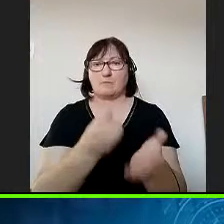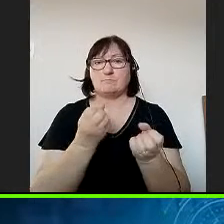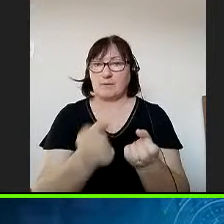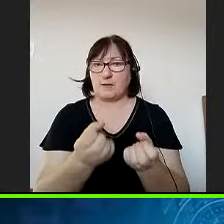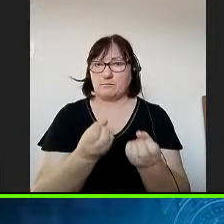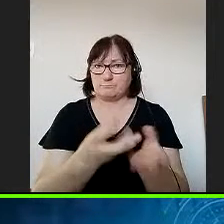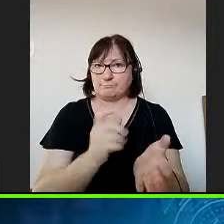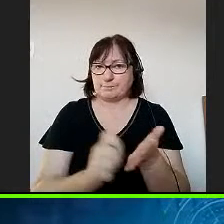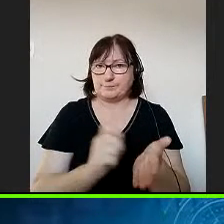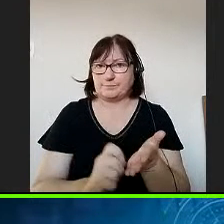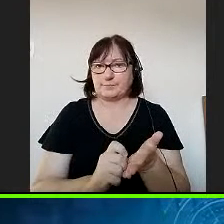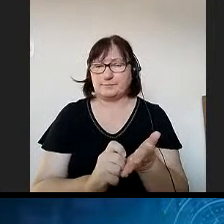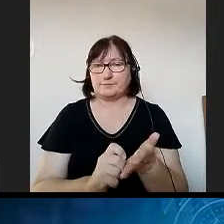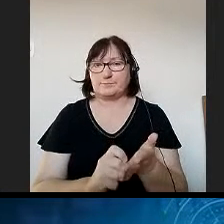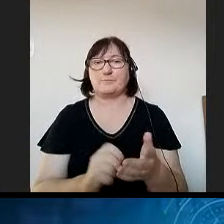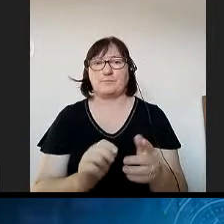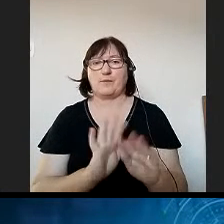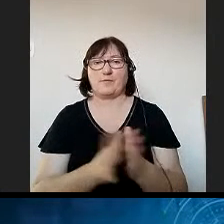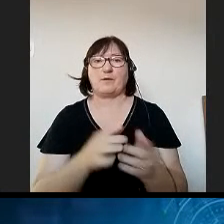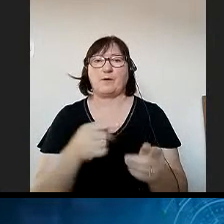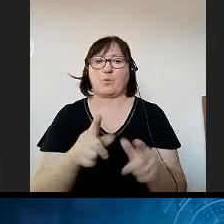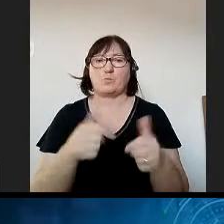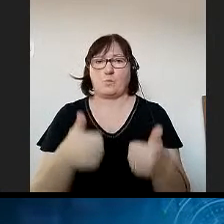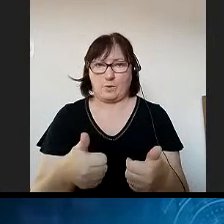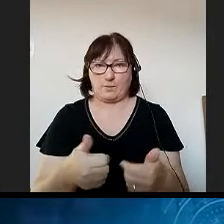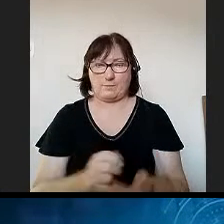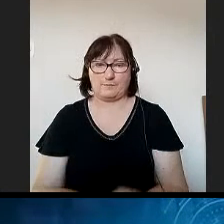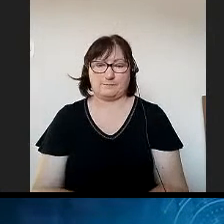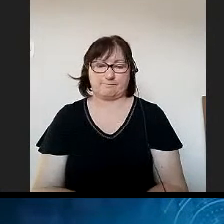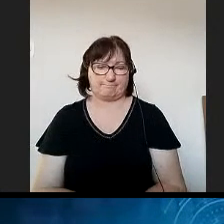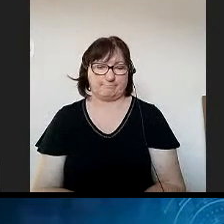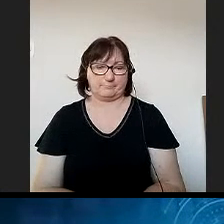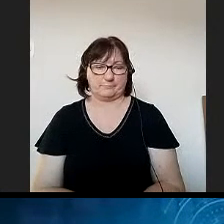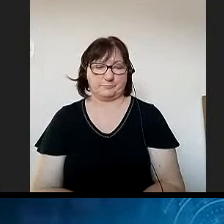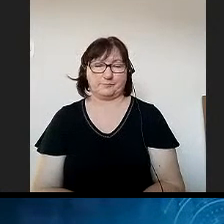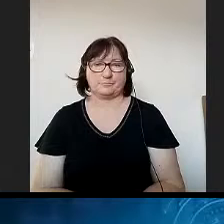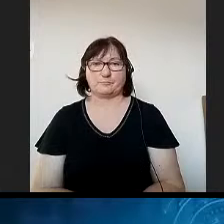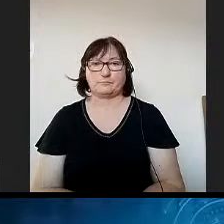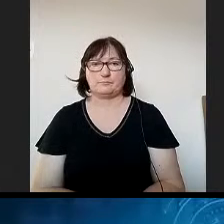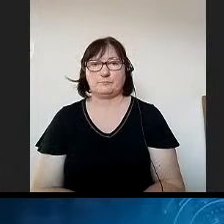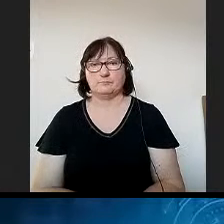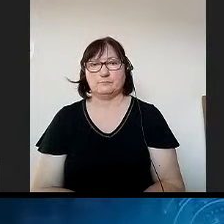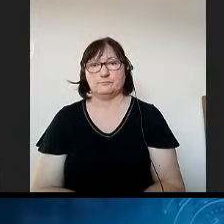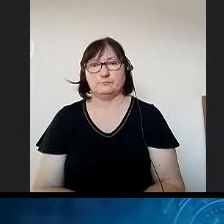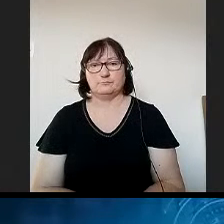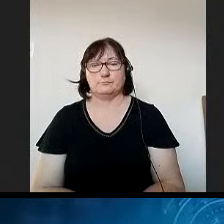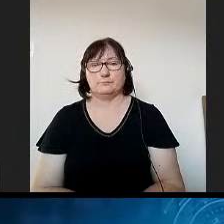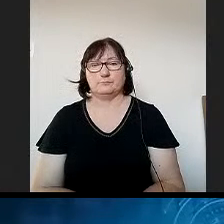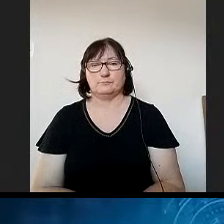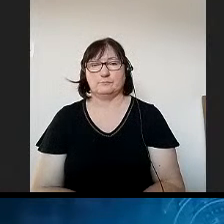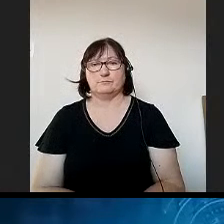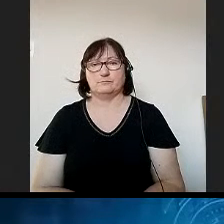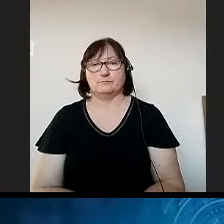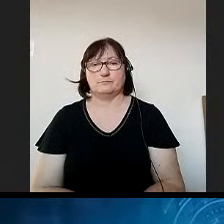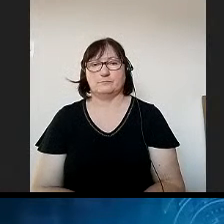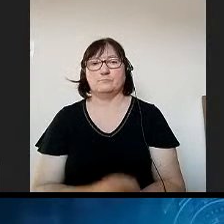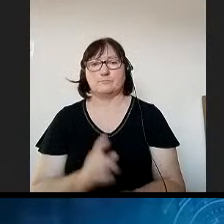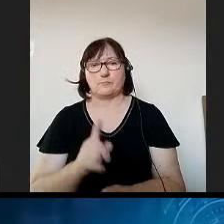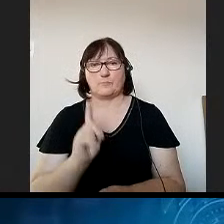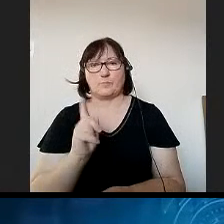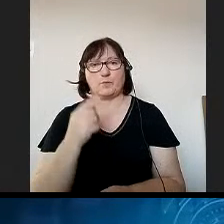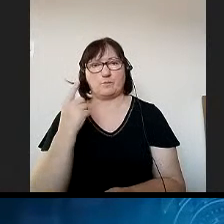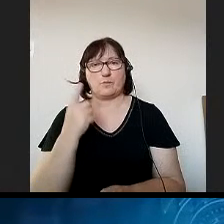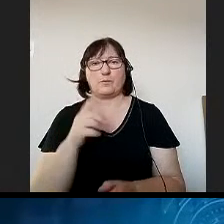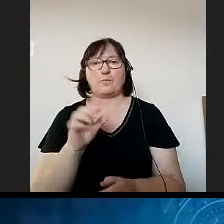Lufuno? Thank you, Patricia. Ladies and gentlemen, we all know that the ADR